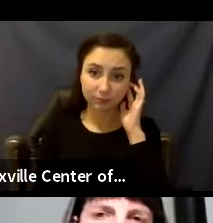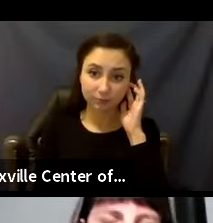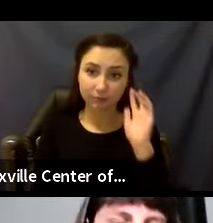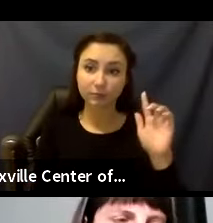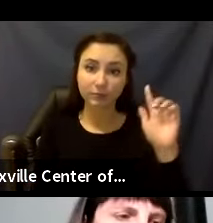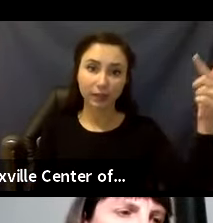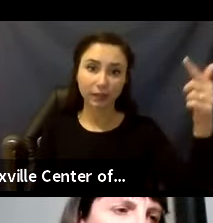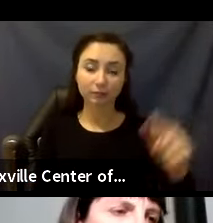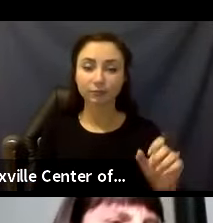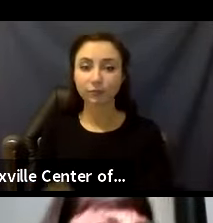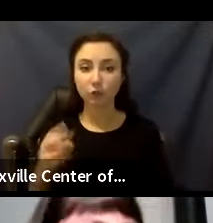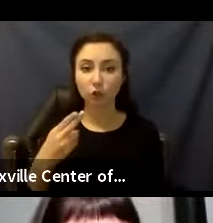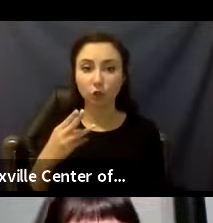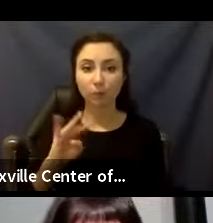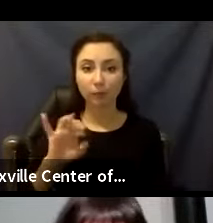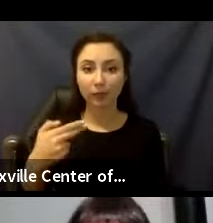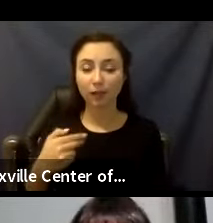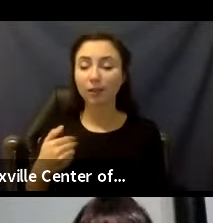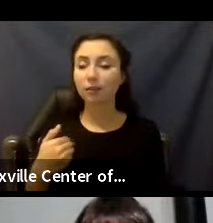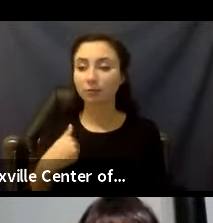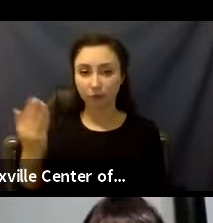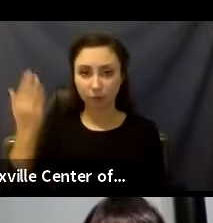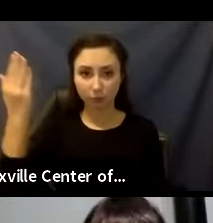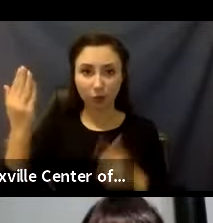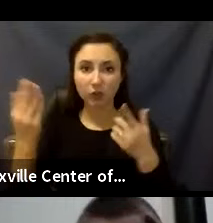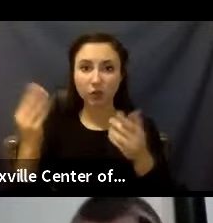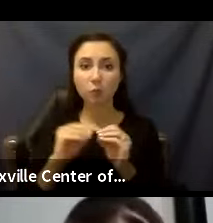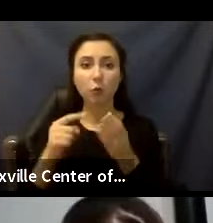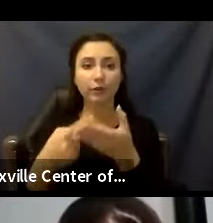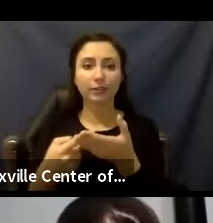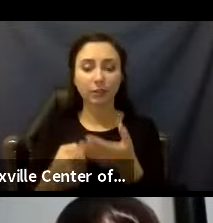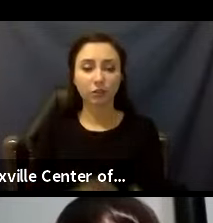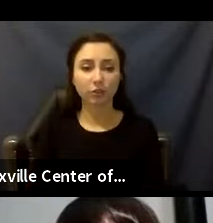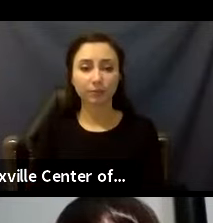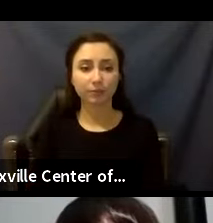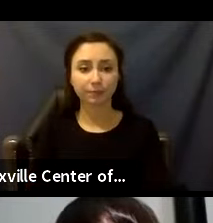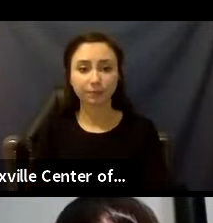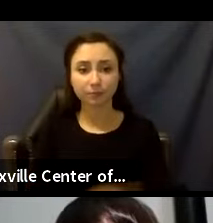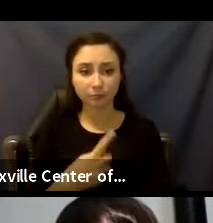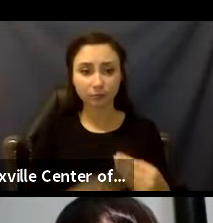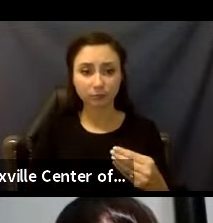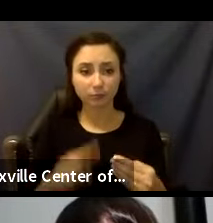Second. So we have a motion and a second. Further discussion on